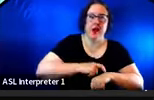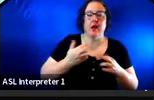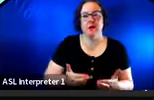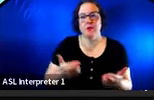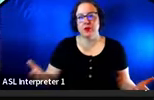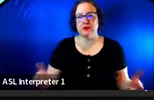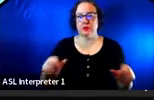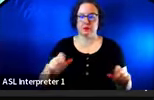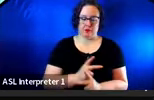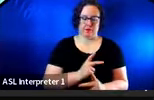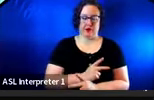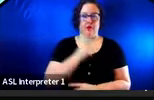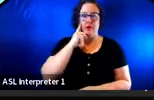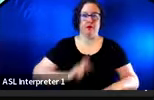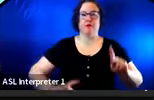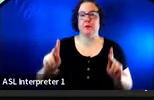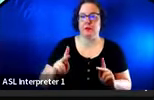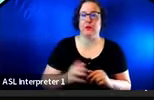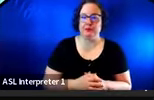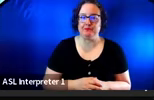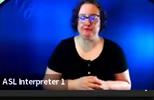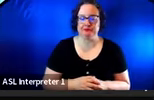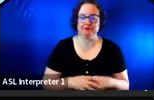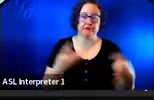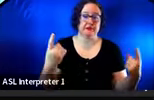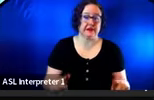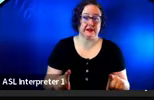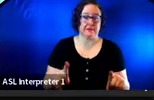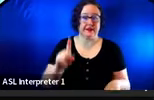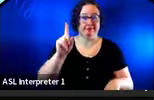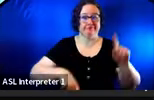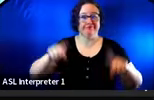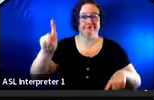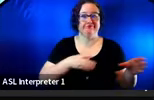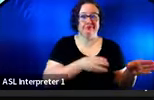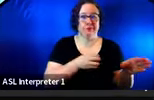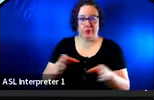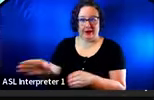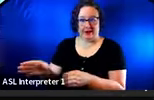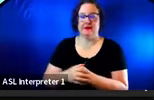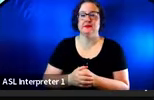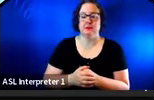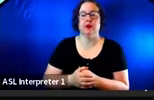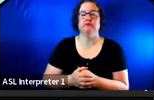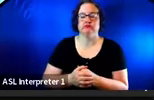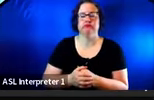able to figure this out for people. So it happens in a different number of ways, but there is quite a bit